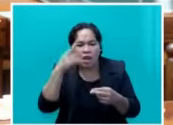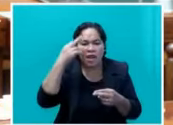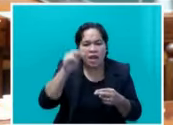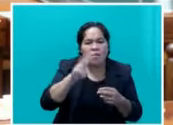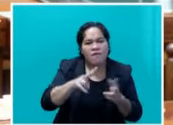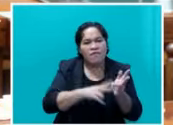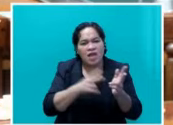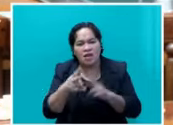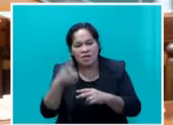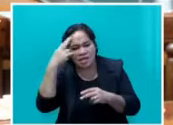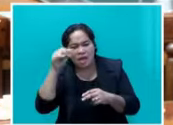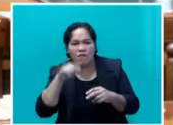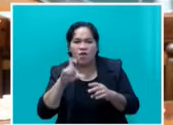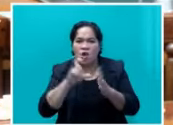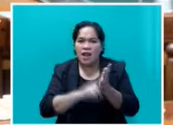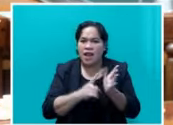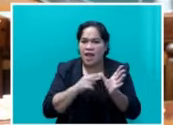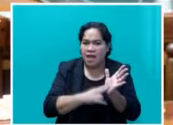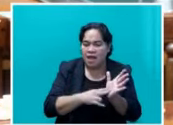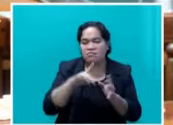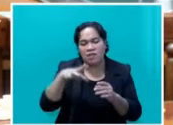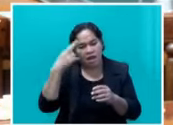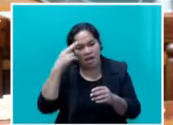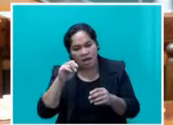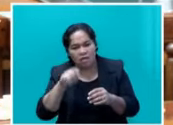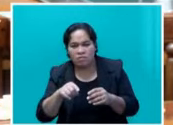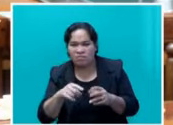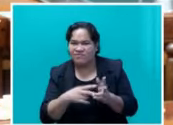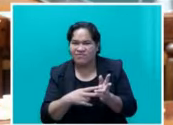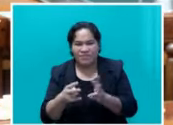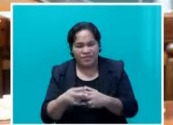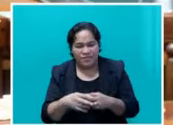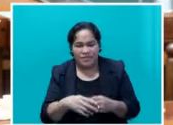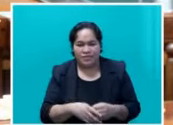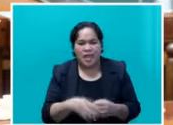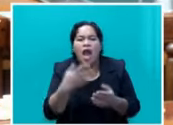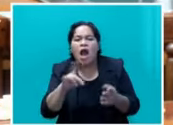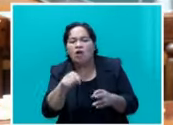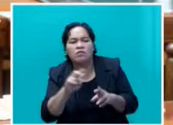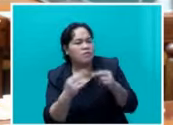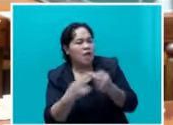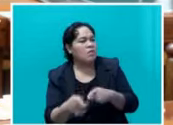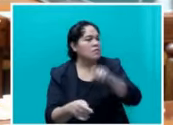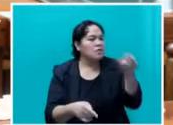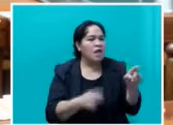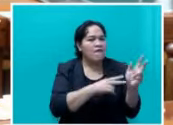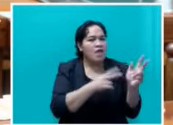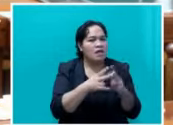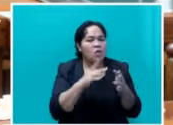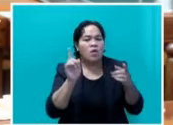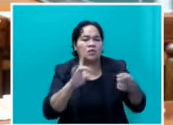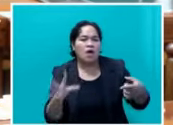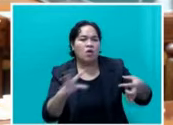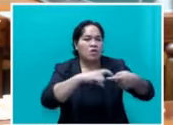toka, nanema matangali, nanema miabusa, kema viwekani bakadhava kine ebusango. This